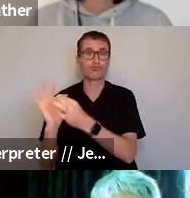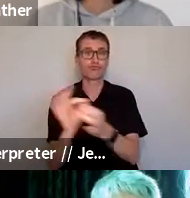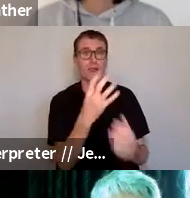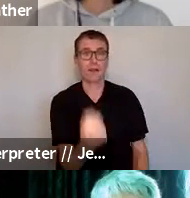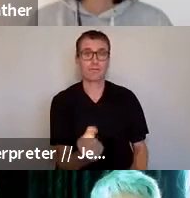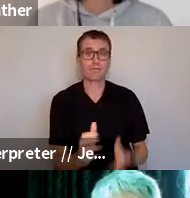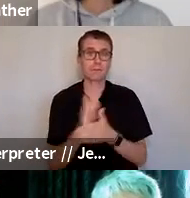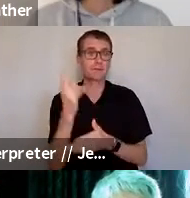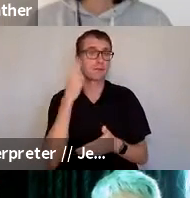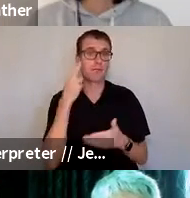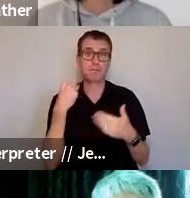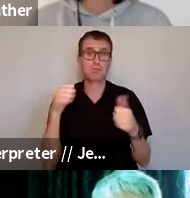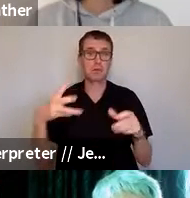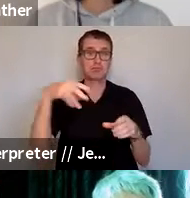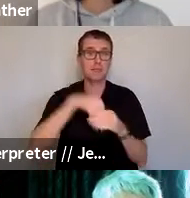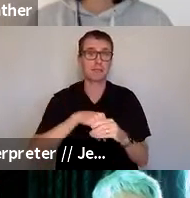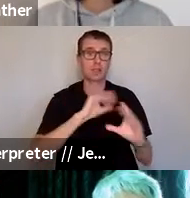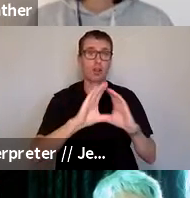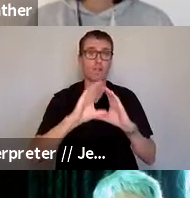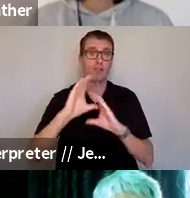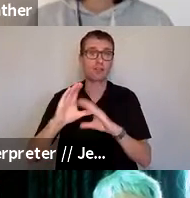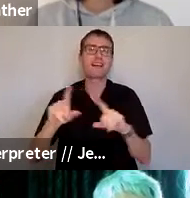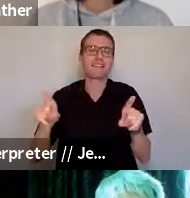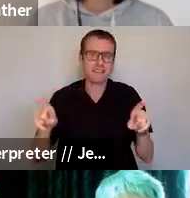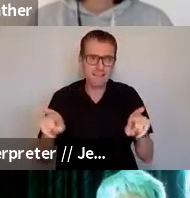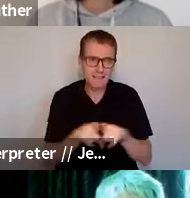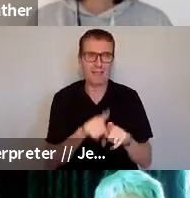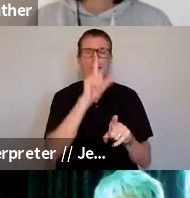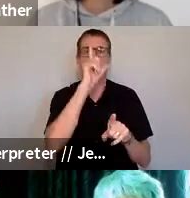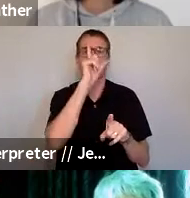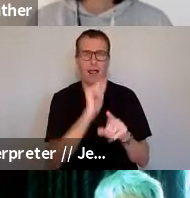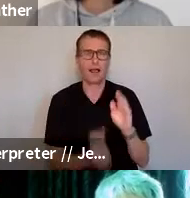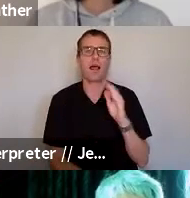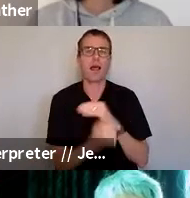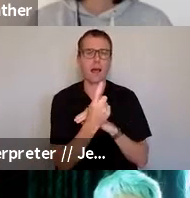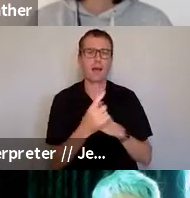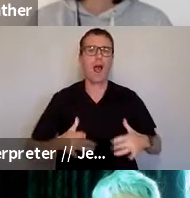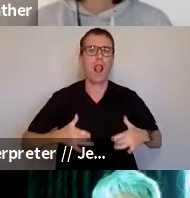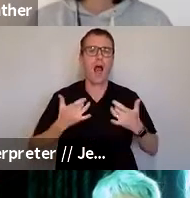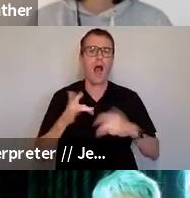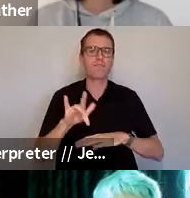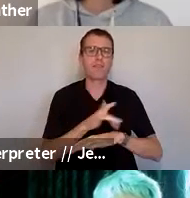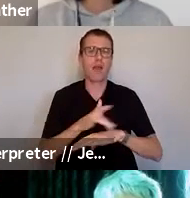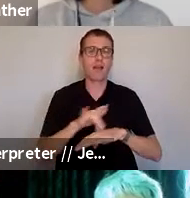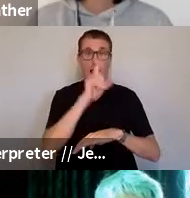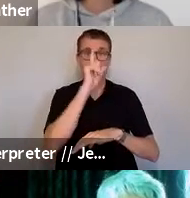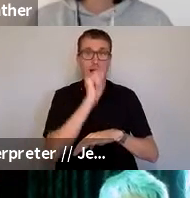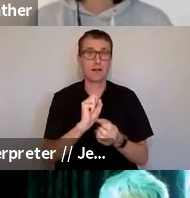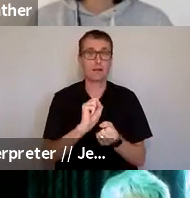be included in this conversation. So the same thing can happen in live theatre. And that's